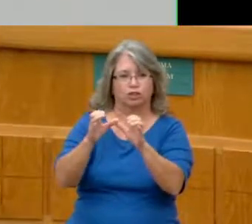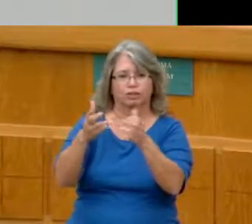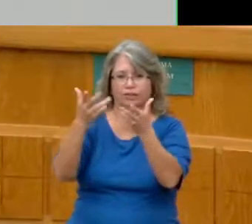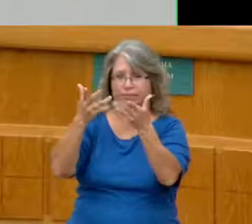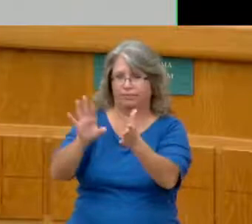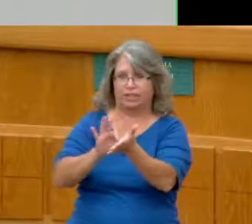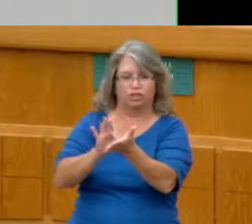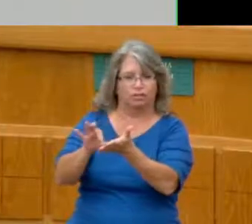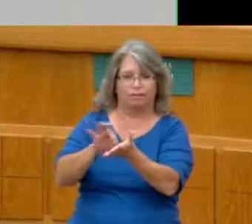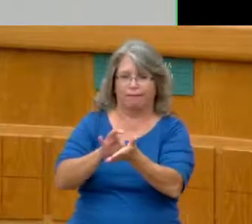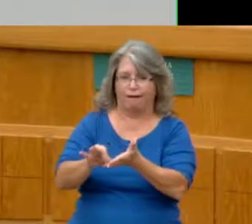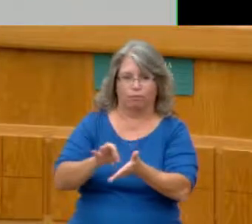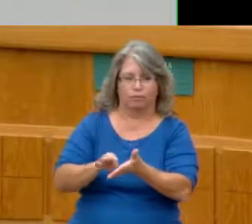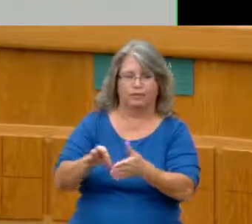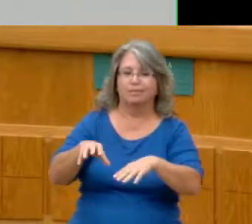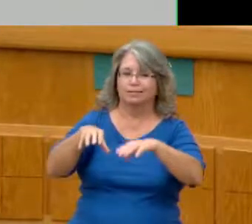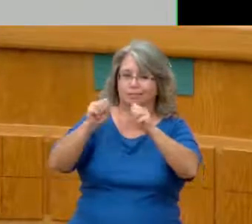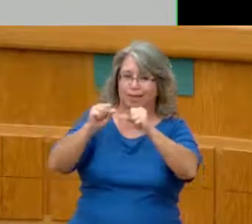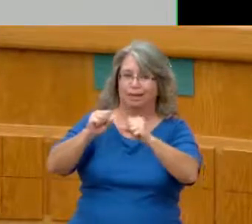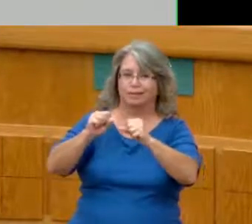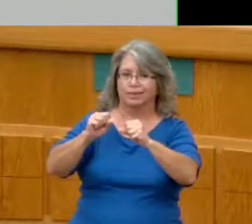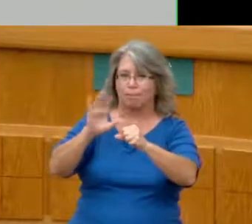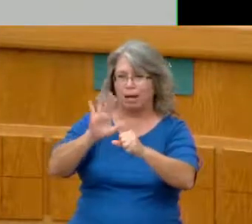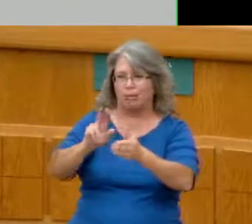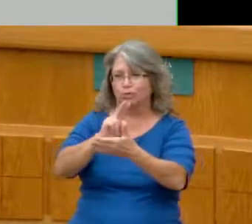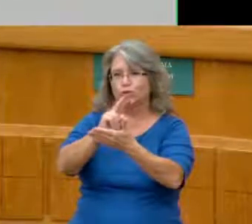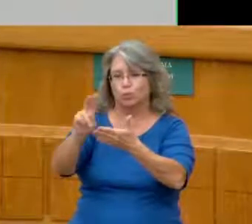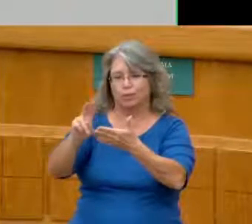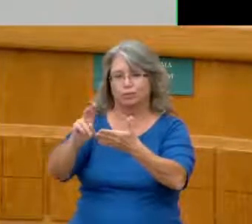takes about that much time for them all to be counted.